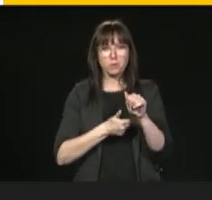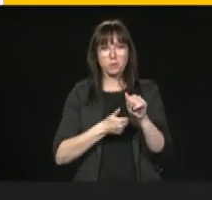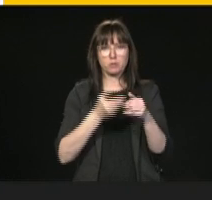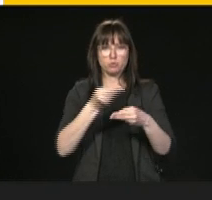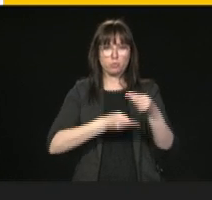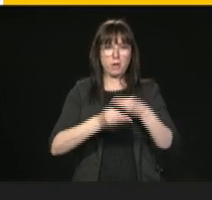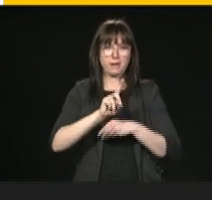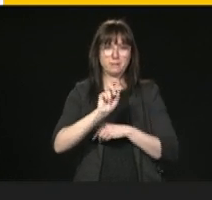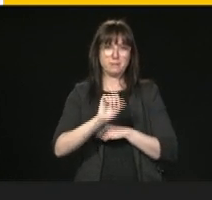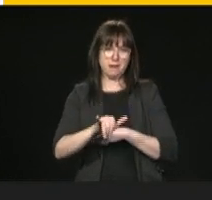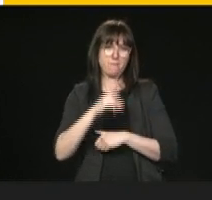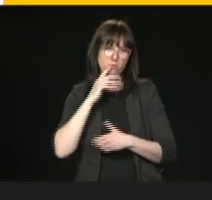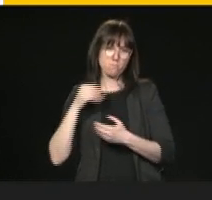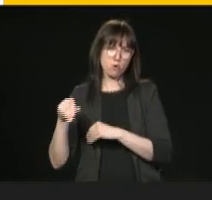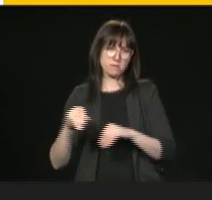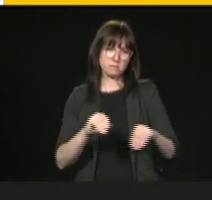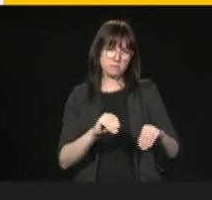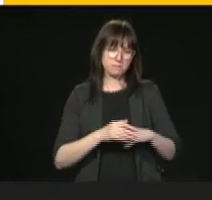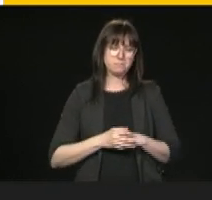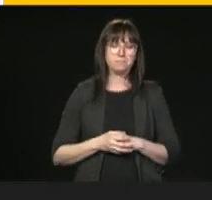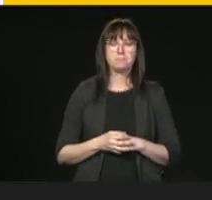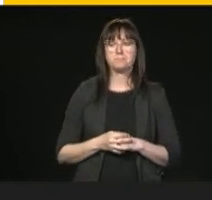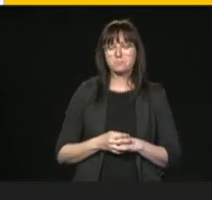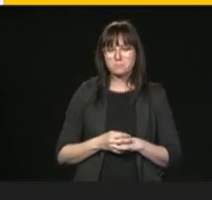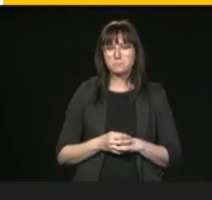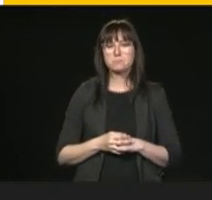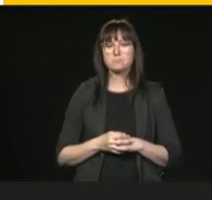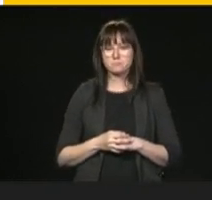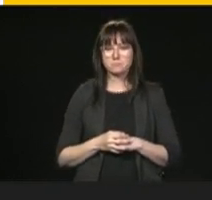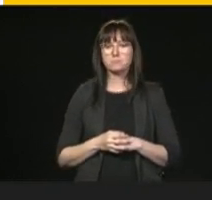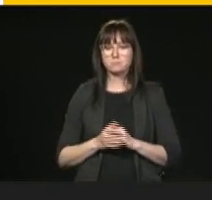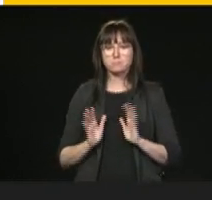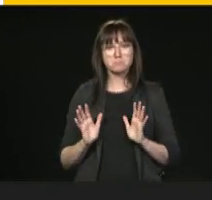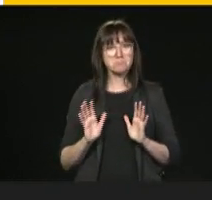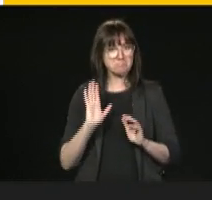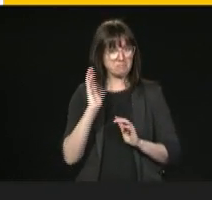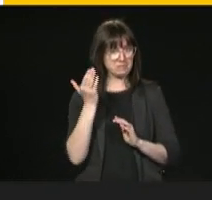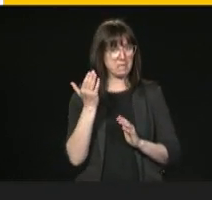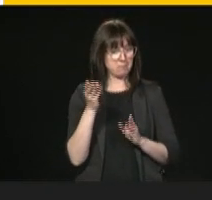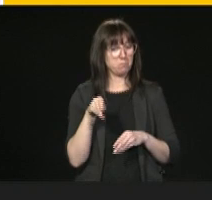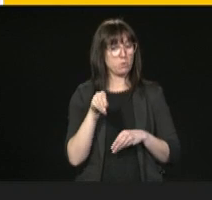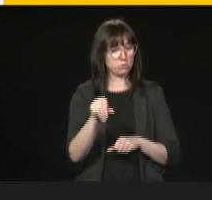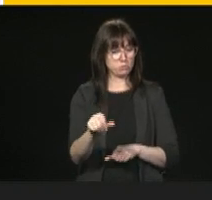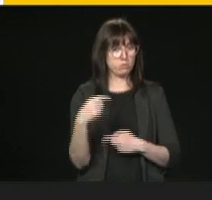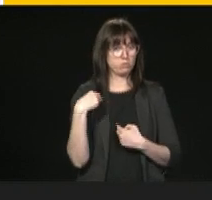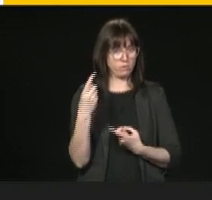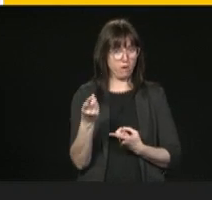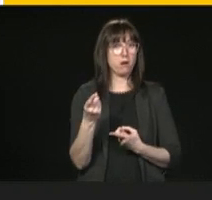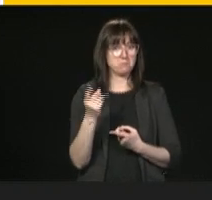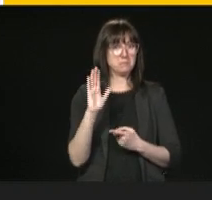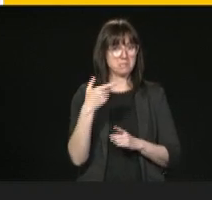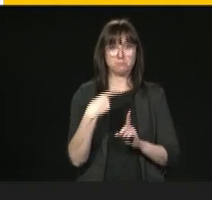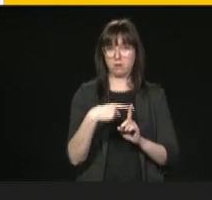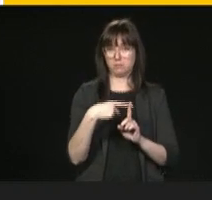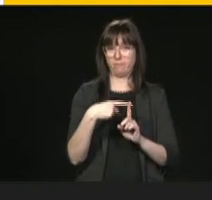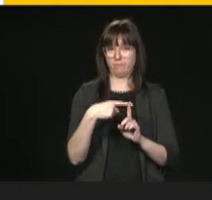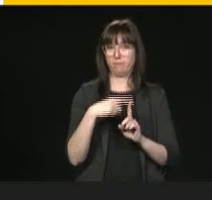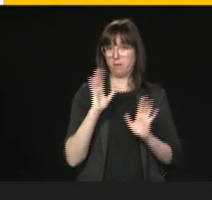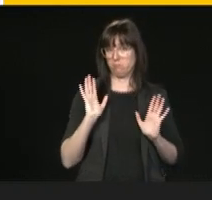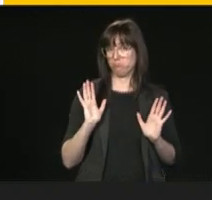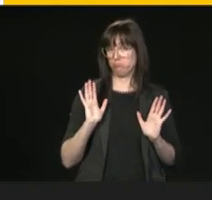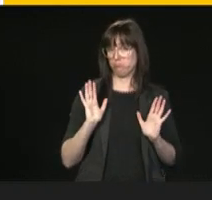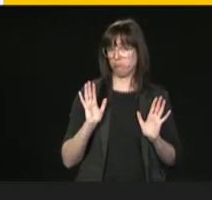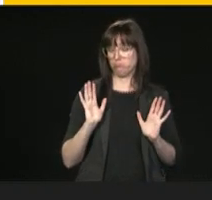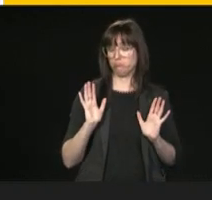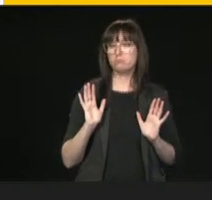and so that's working well. It's already had an impact on some of the spreads, so we know that people have noticed that we're there.